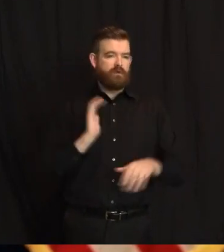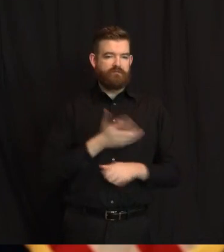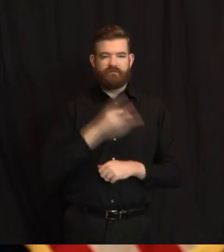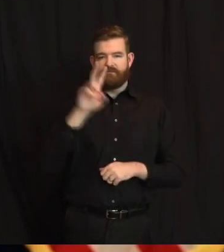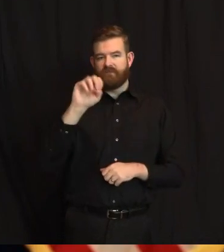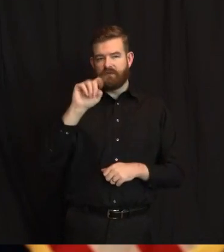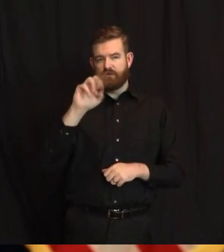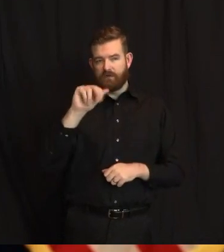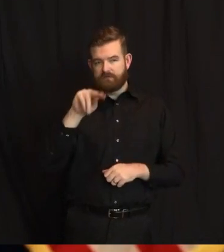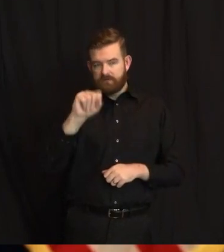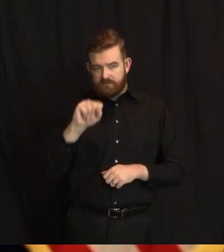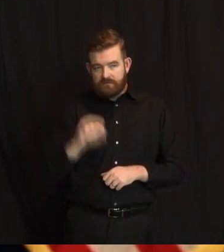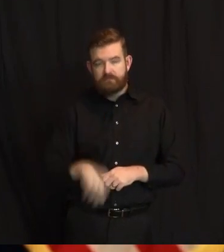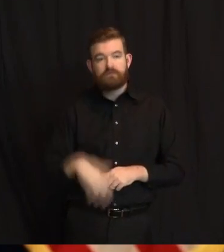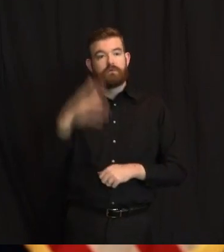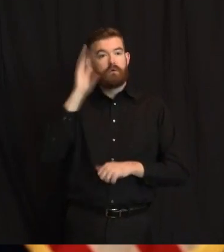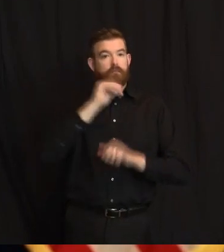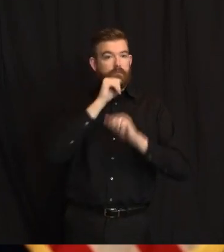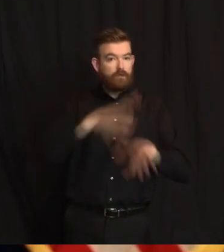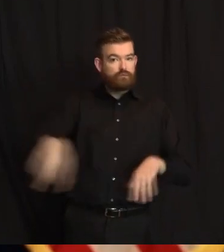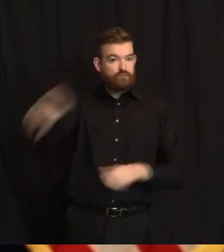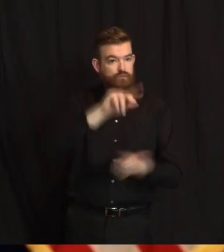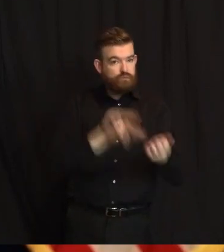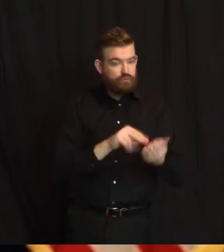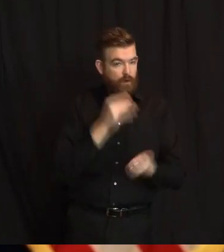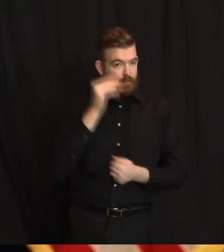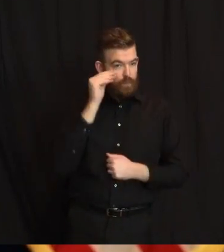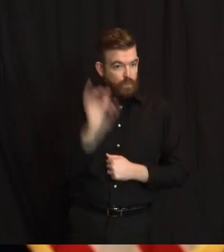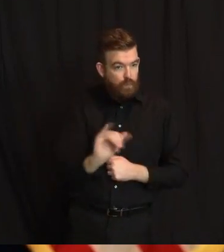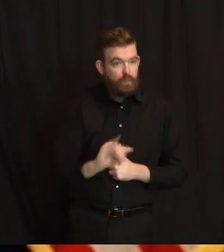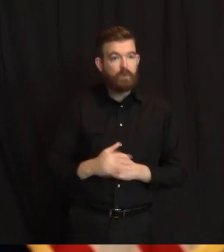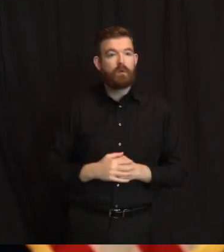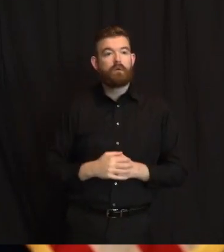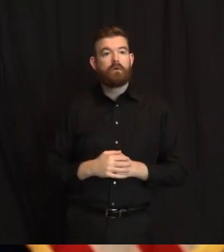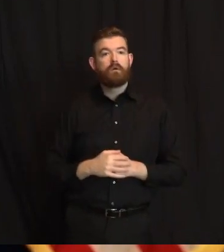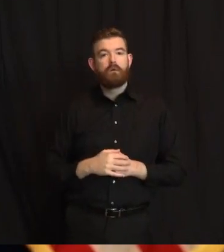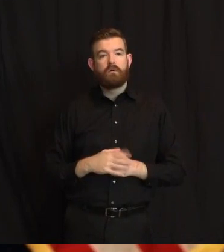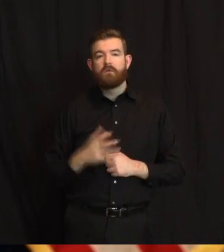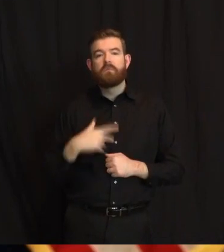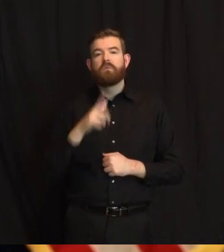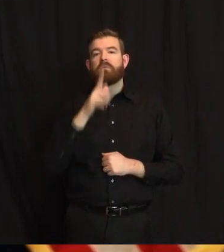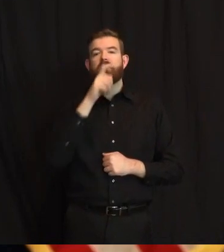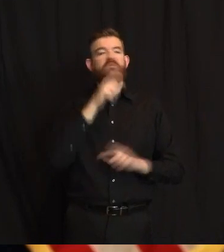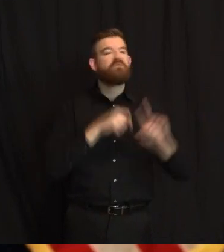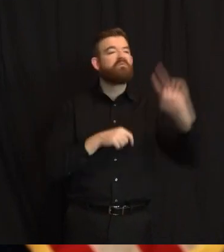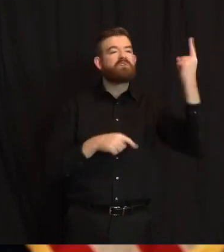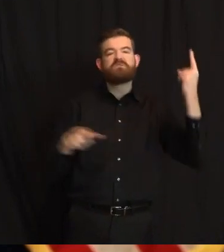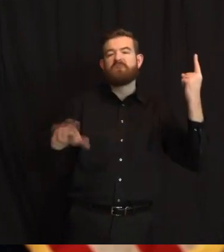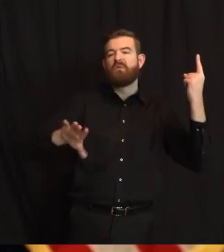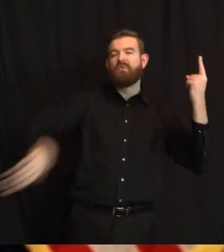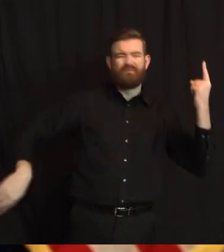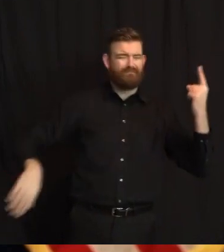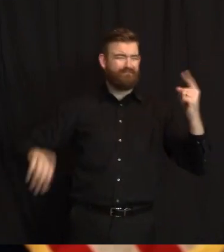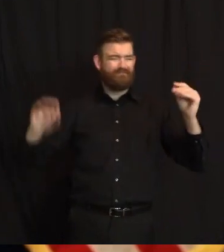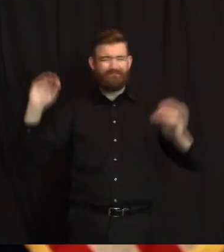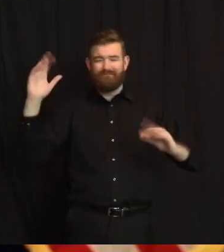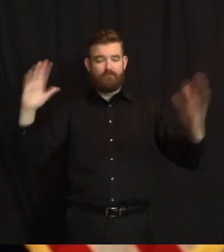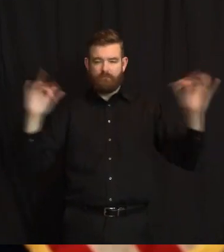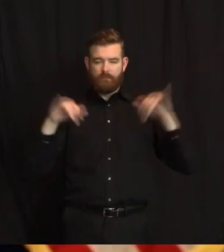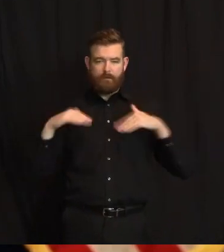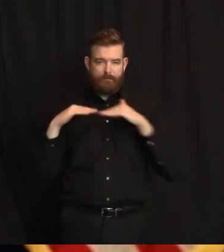we're distinguishing or prioritizing one category of persons over another. I think there was a significant amount of focus, rightfully,